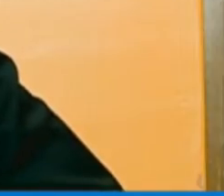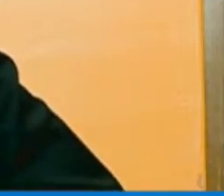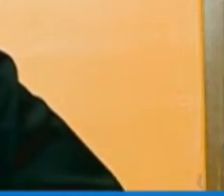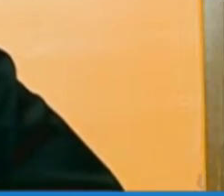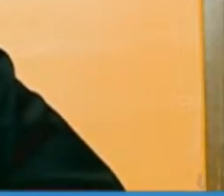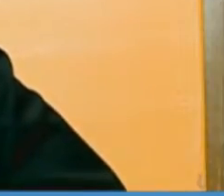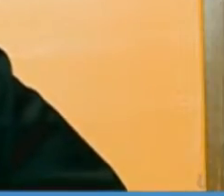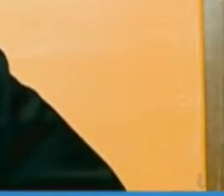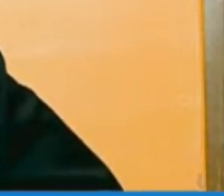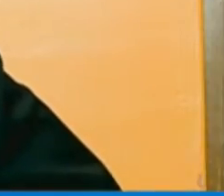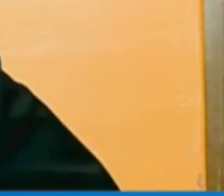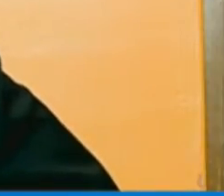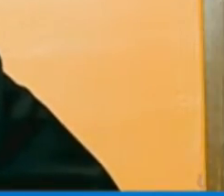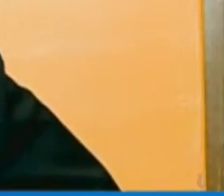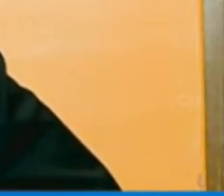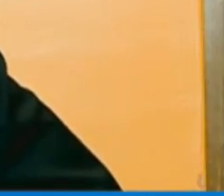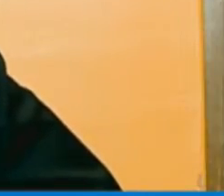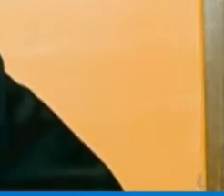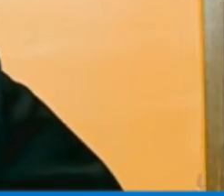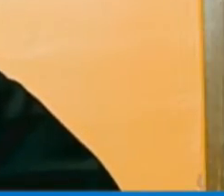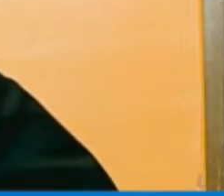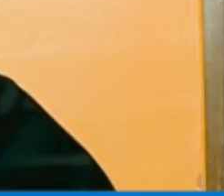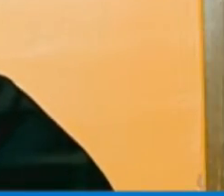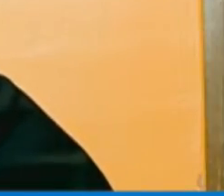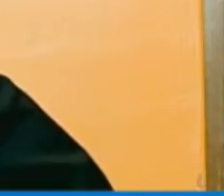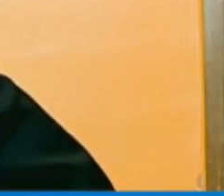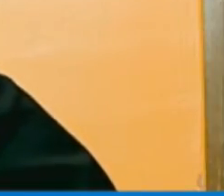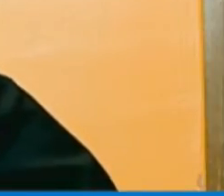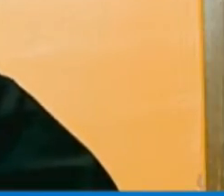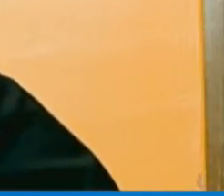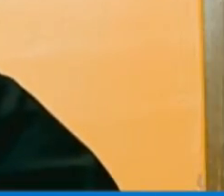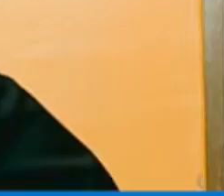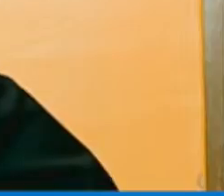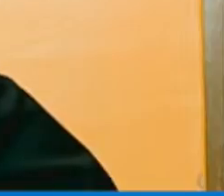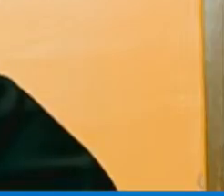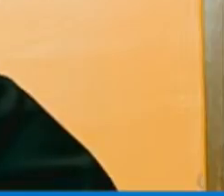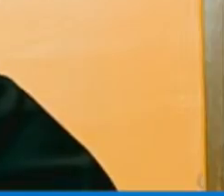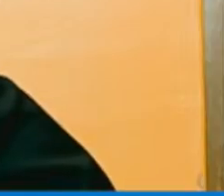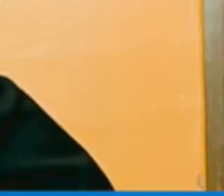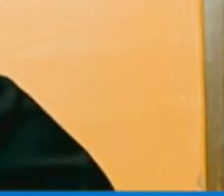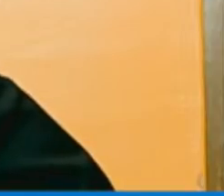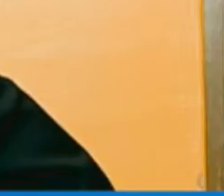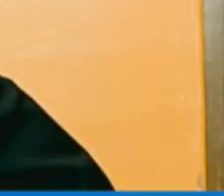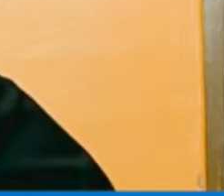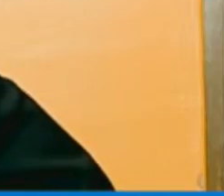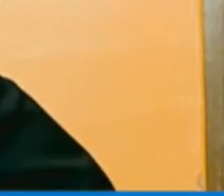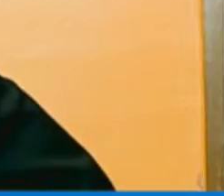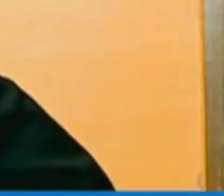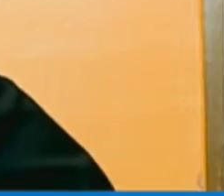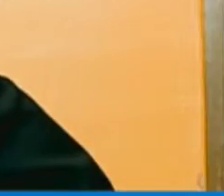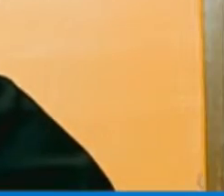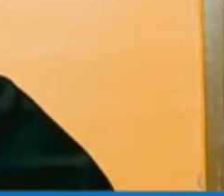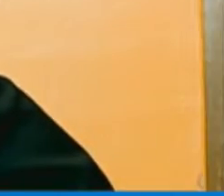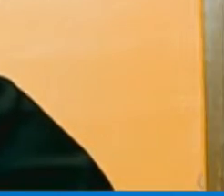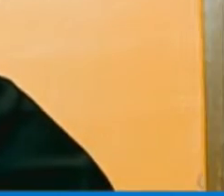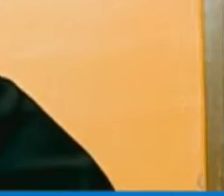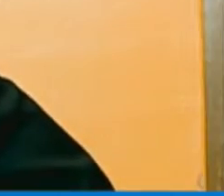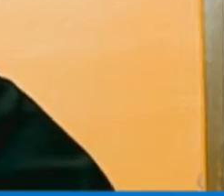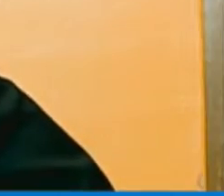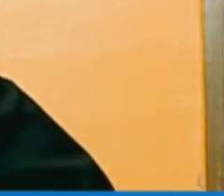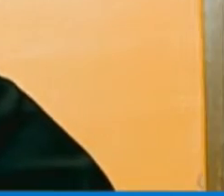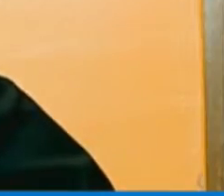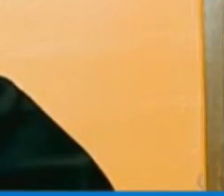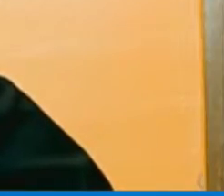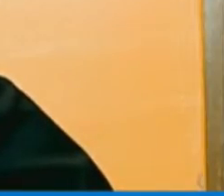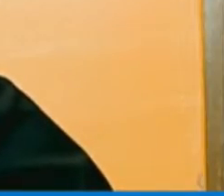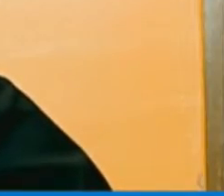it's not really the solution, because the problem that SMEs are having today is, it's